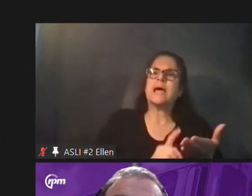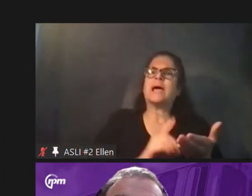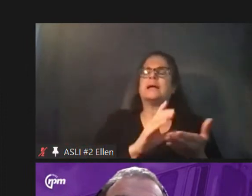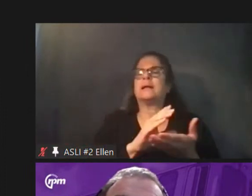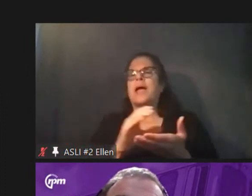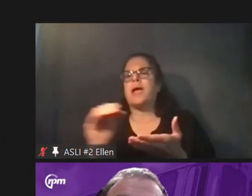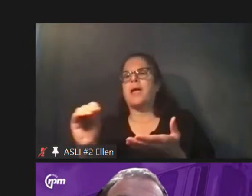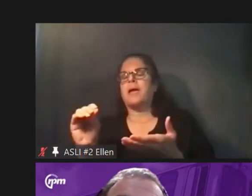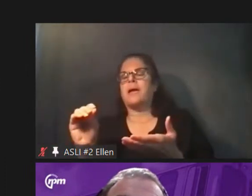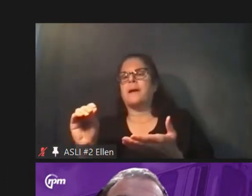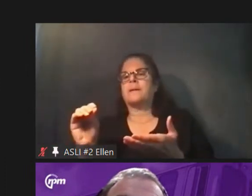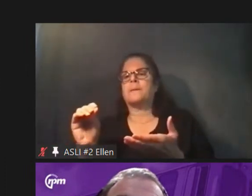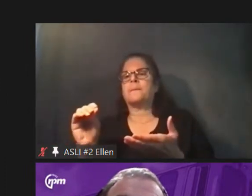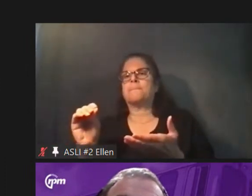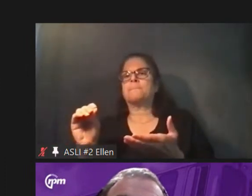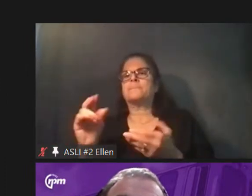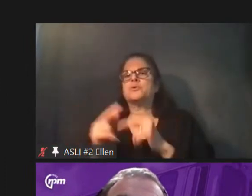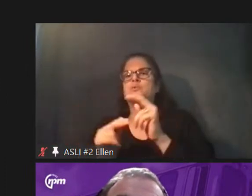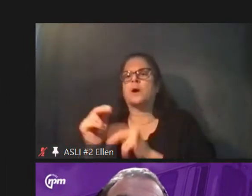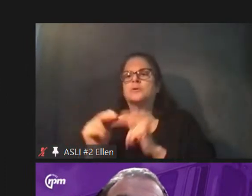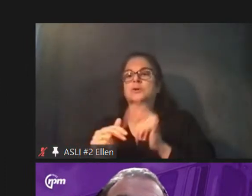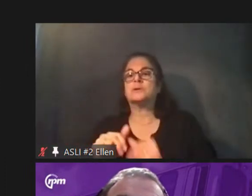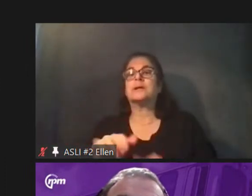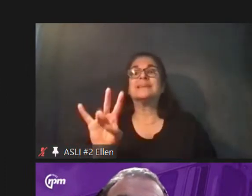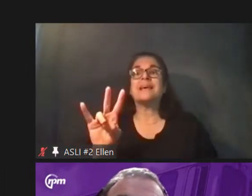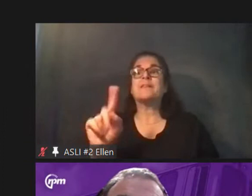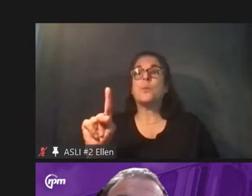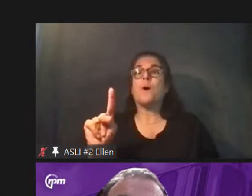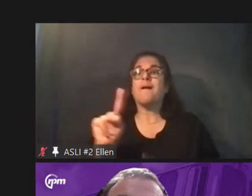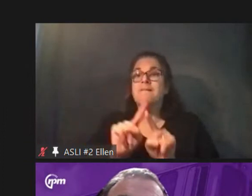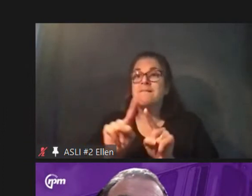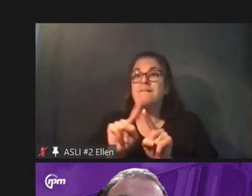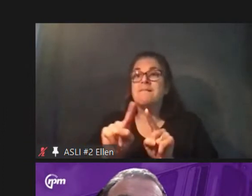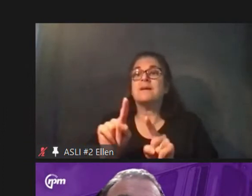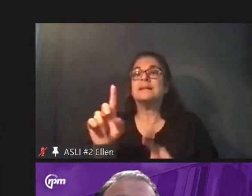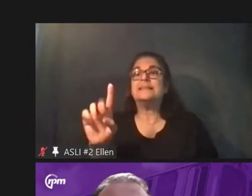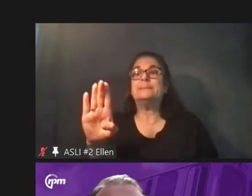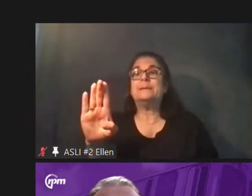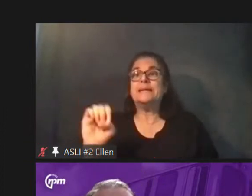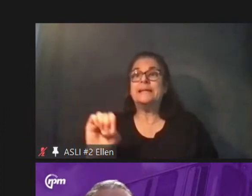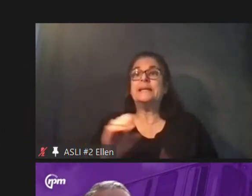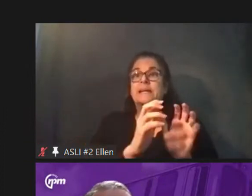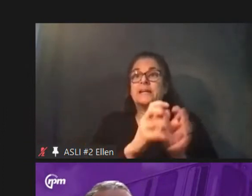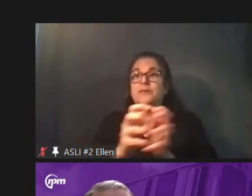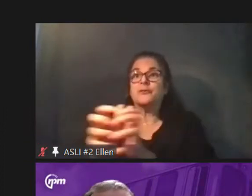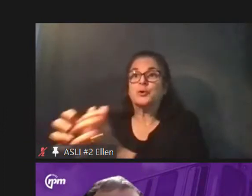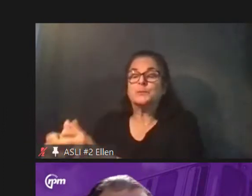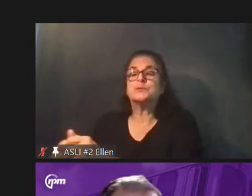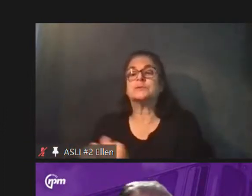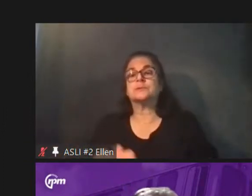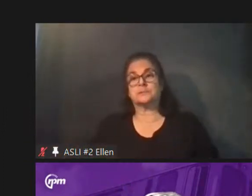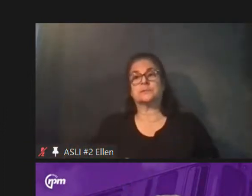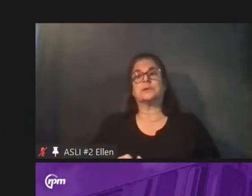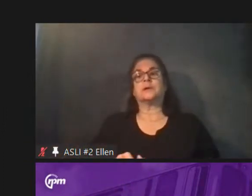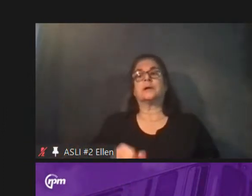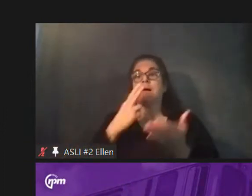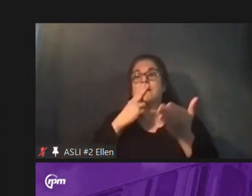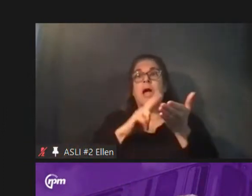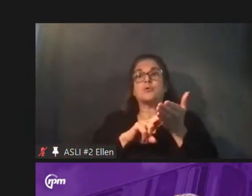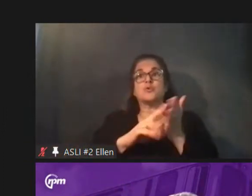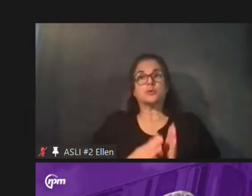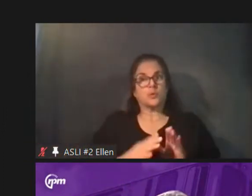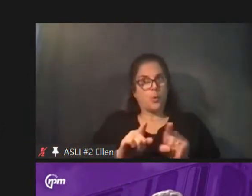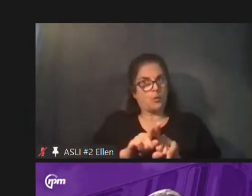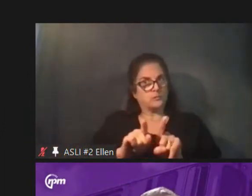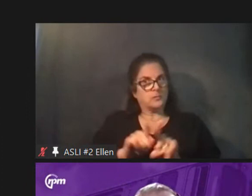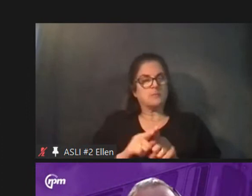unique DBE firms. The contractor has made an effort to provide additional opportunities for firms that are currently working on RPM